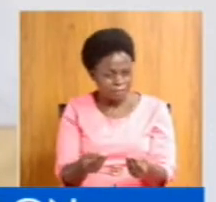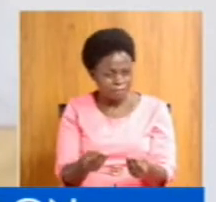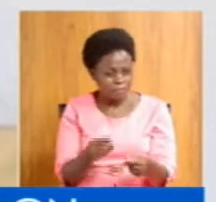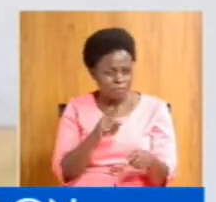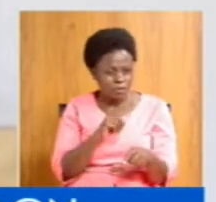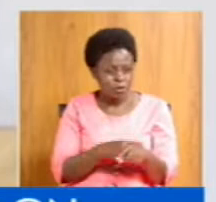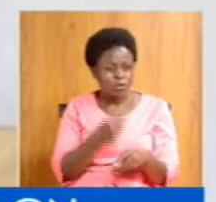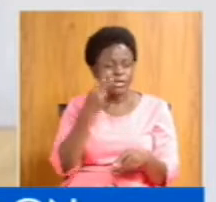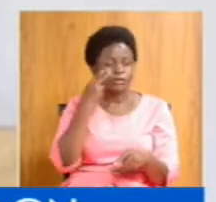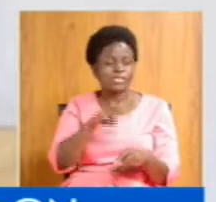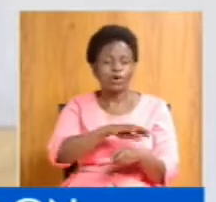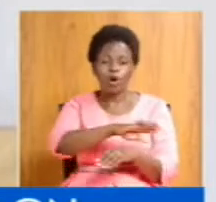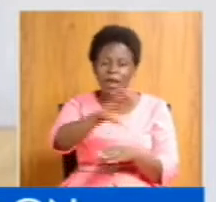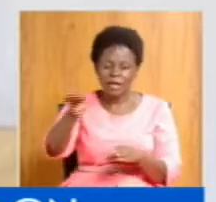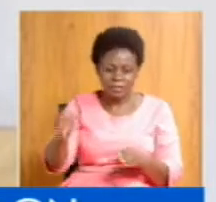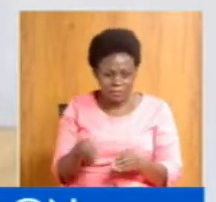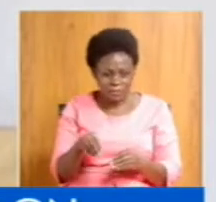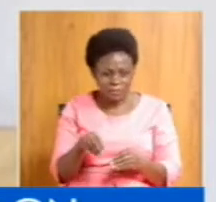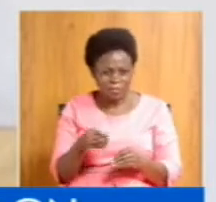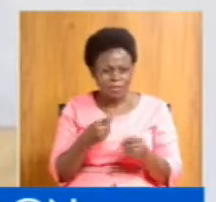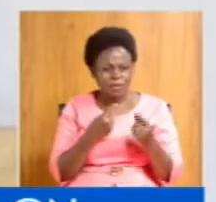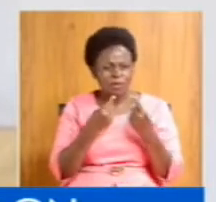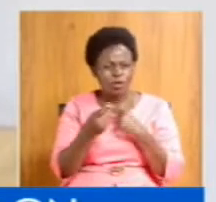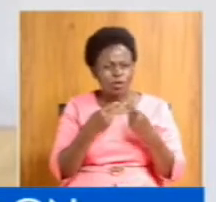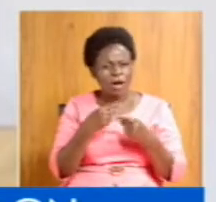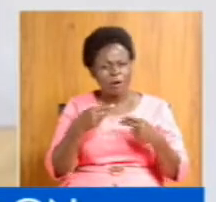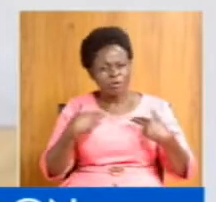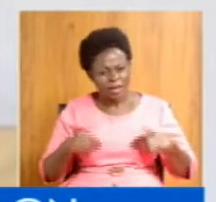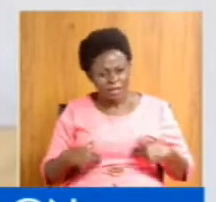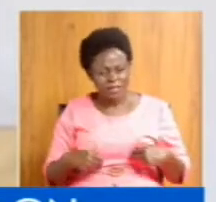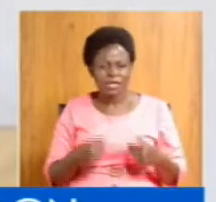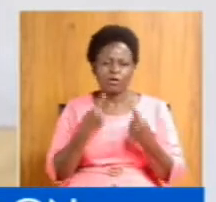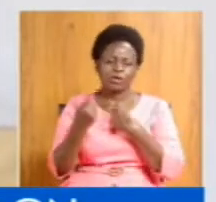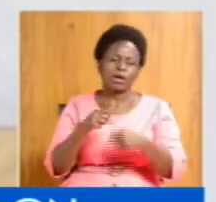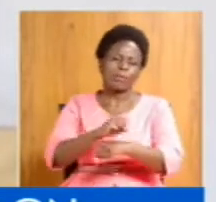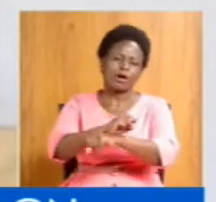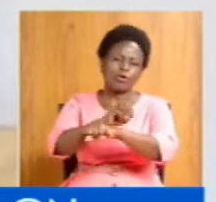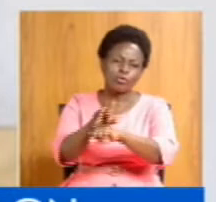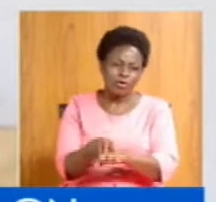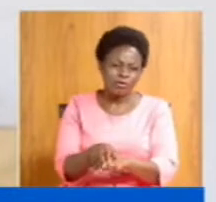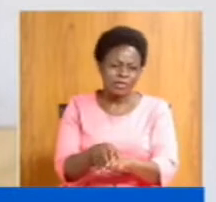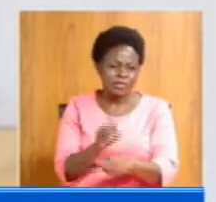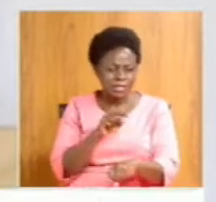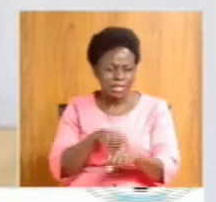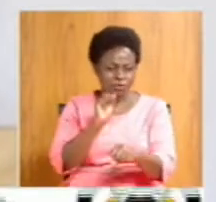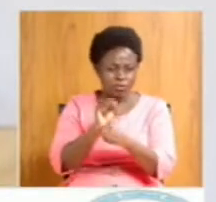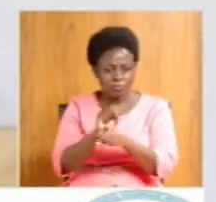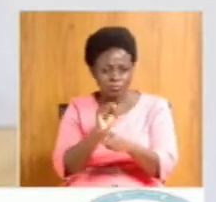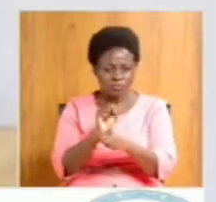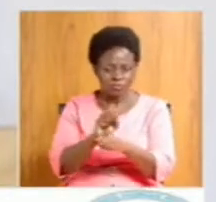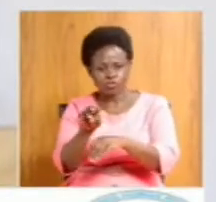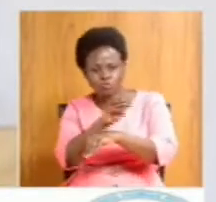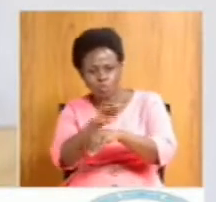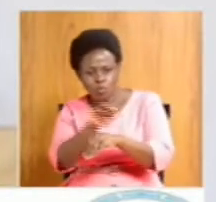So when you look at all this, we'll talk about health, now we're talking about COVID. In our exercises we have been doing